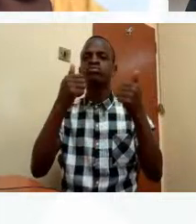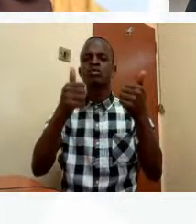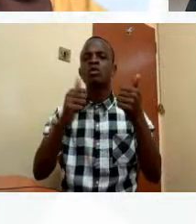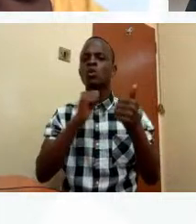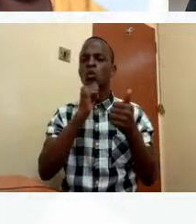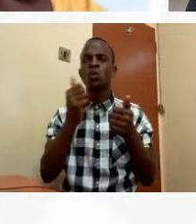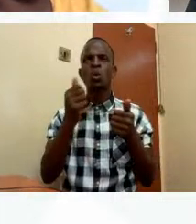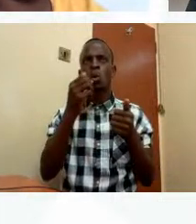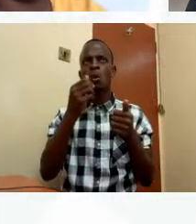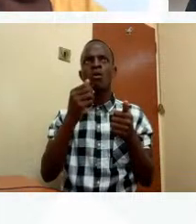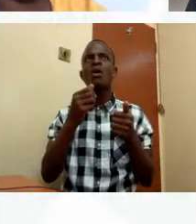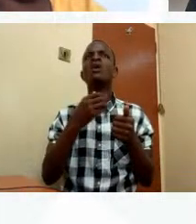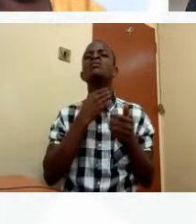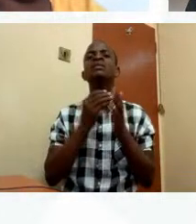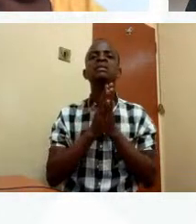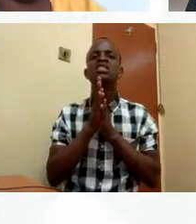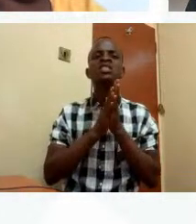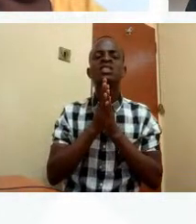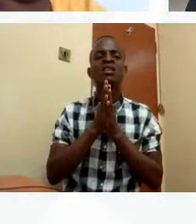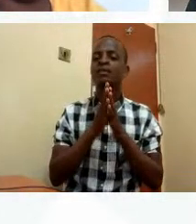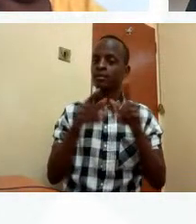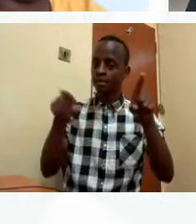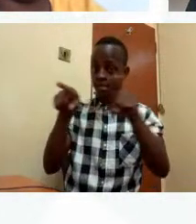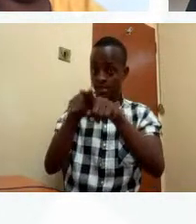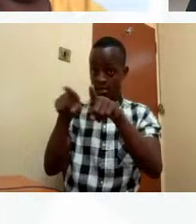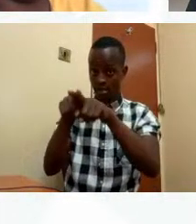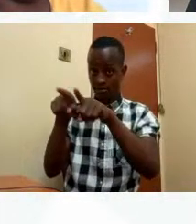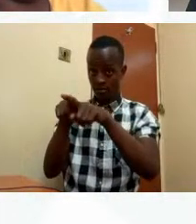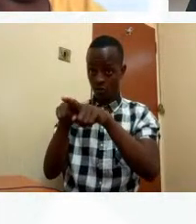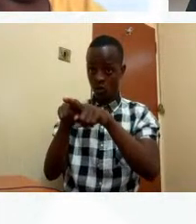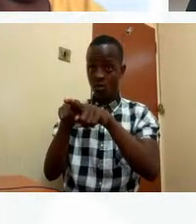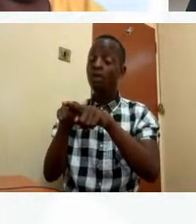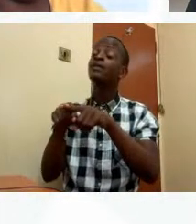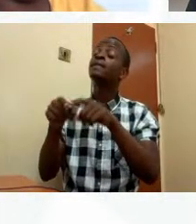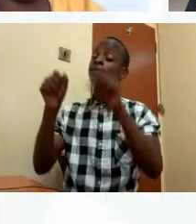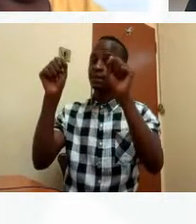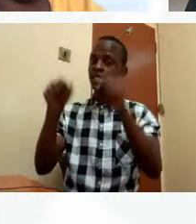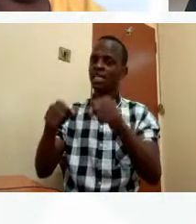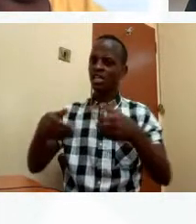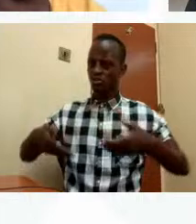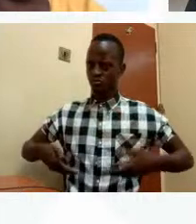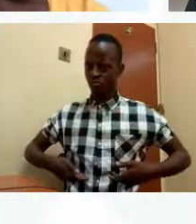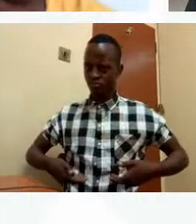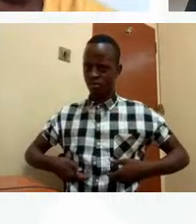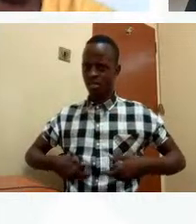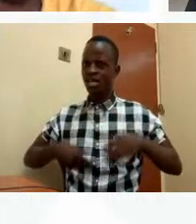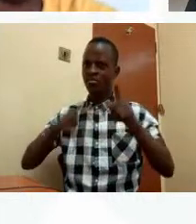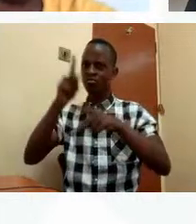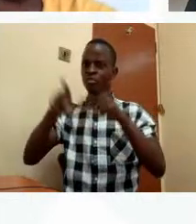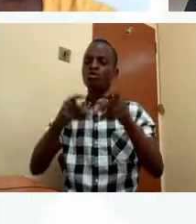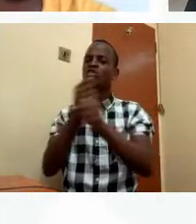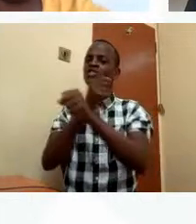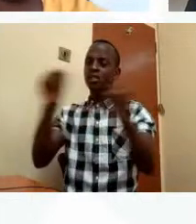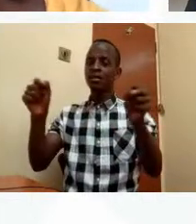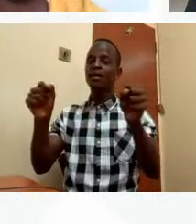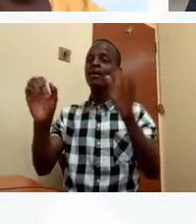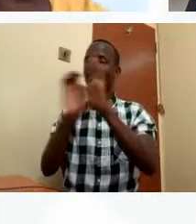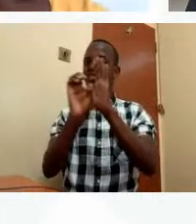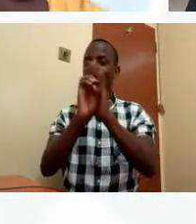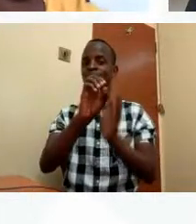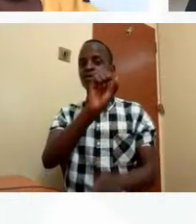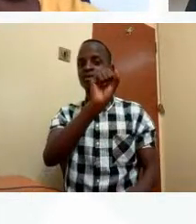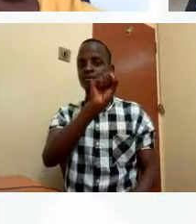and discuss health, but also to come and be part of the hero, just like Songiso, champions